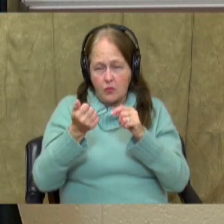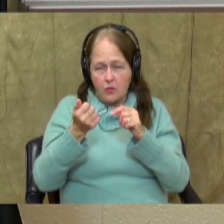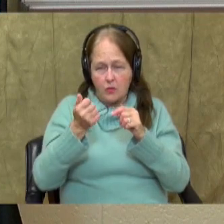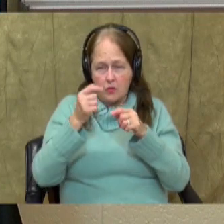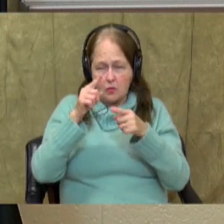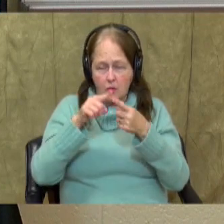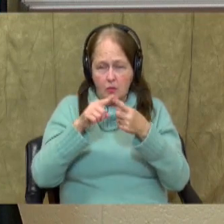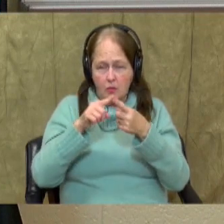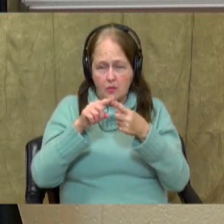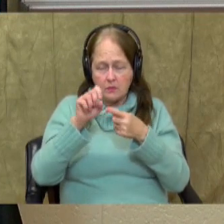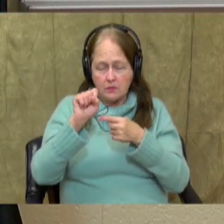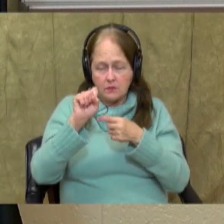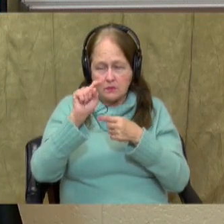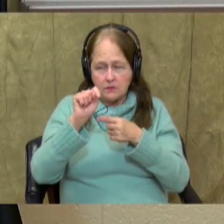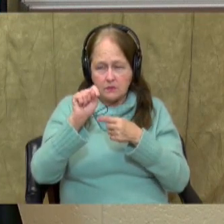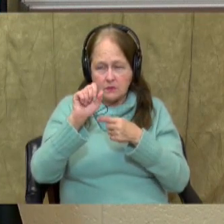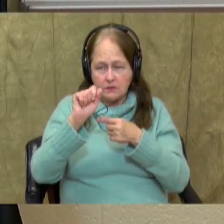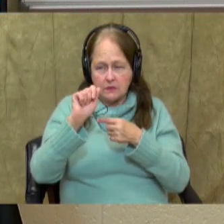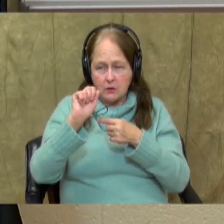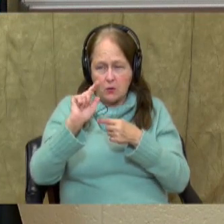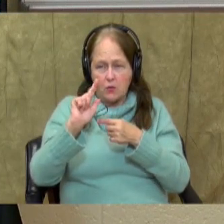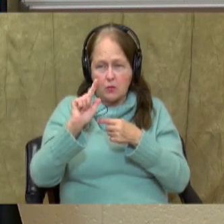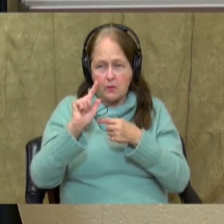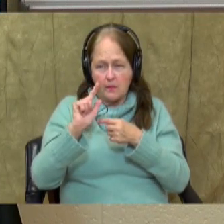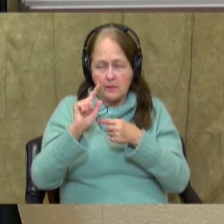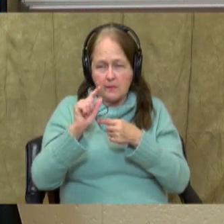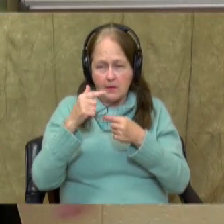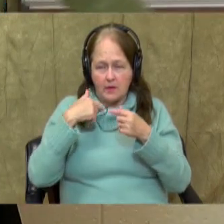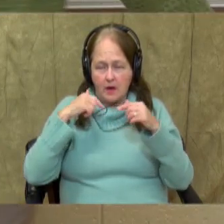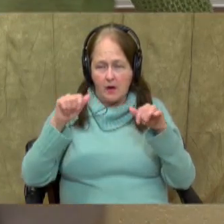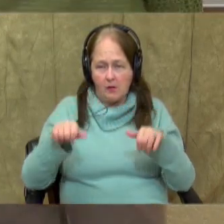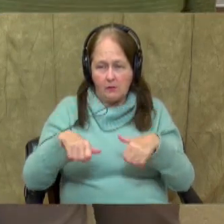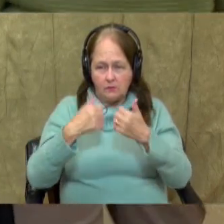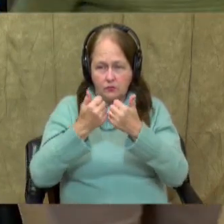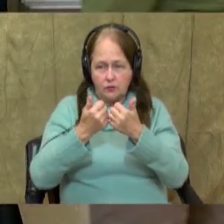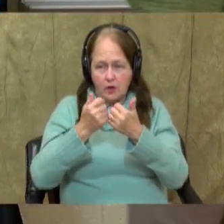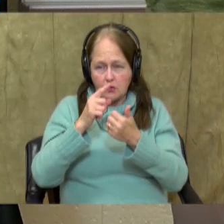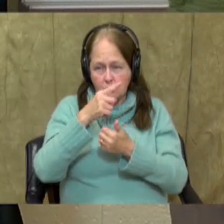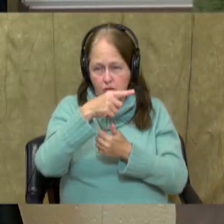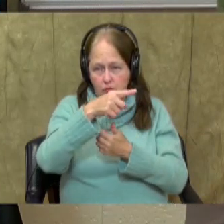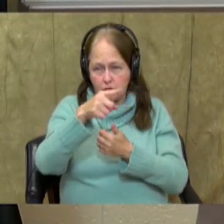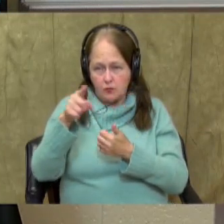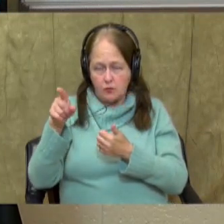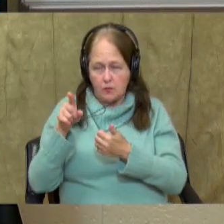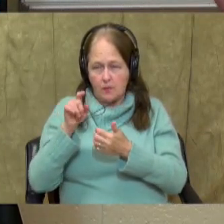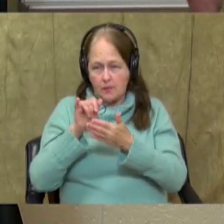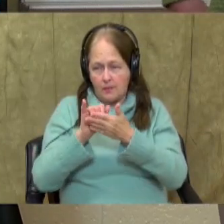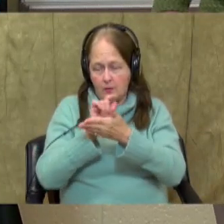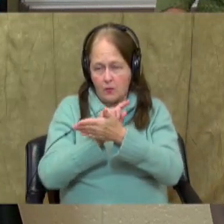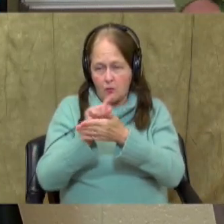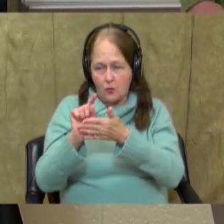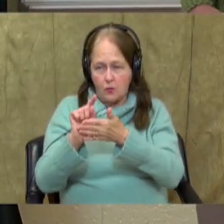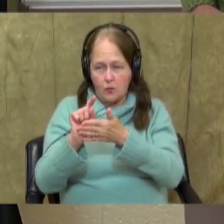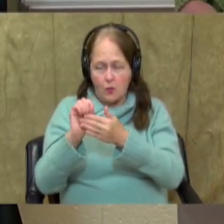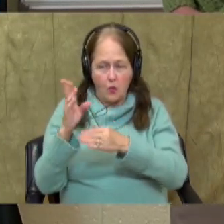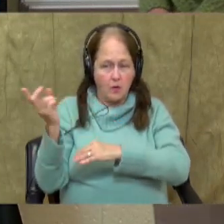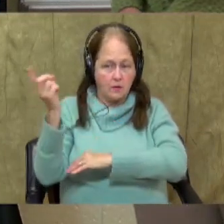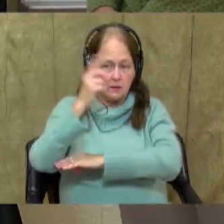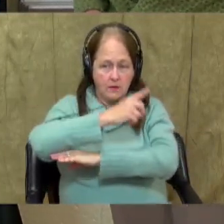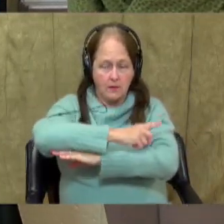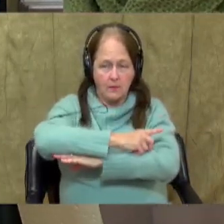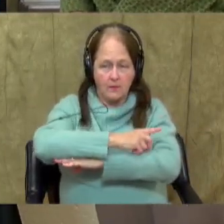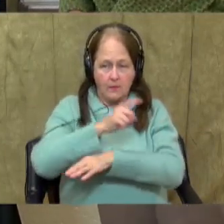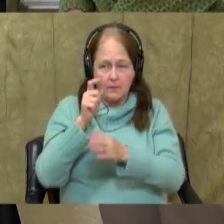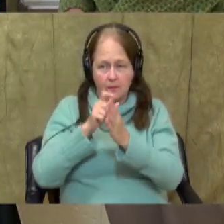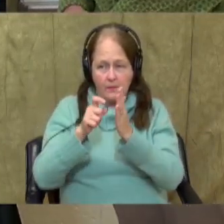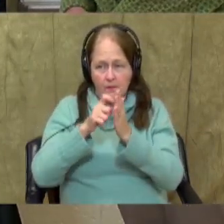non-statistical into a statistical. Now, I challenge you this week or today, actually,